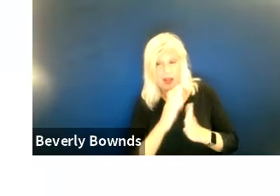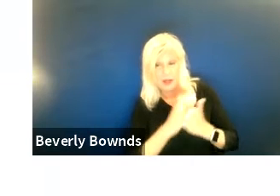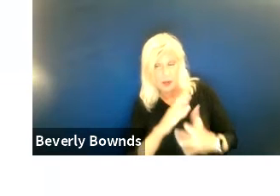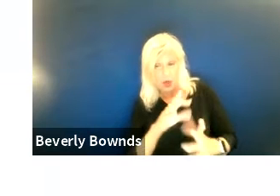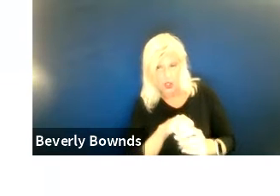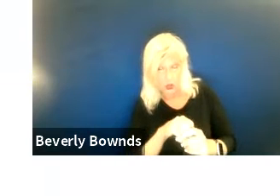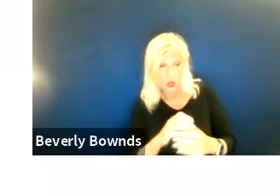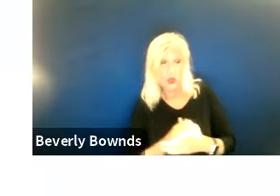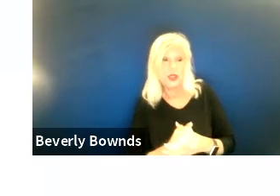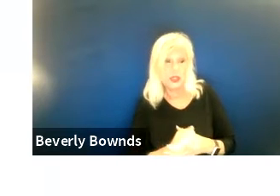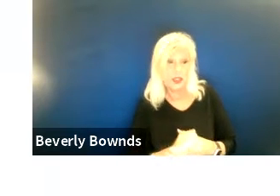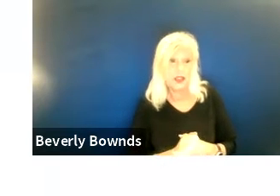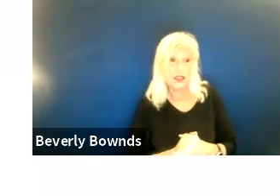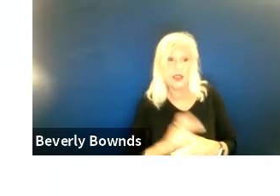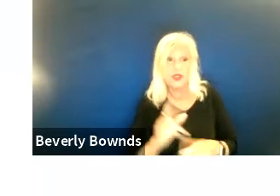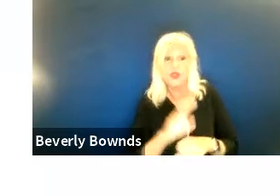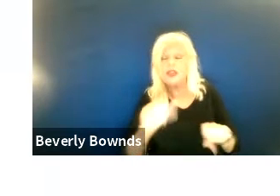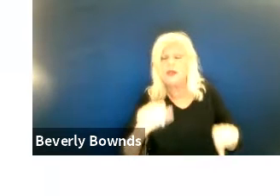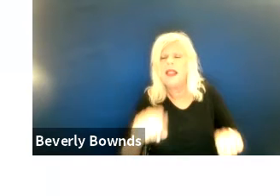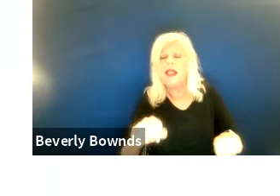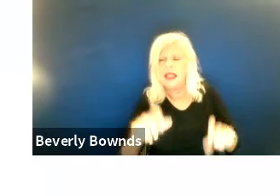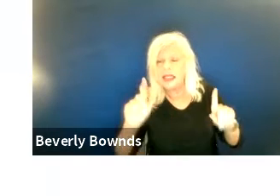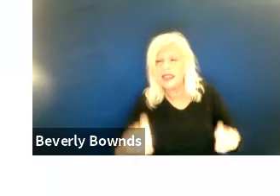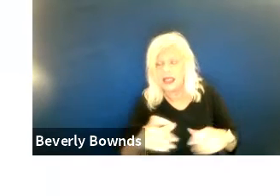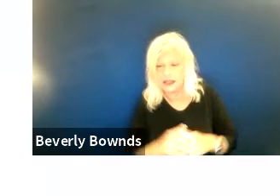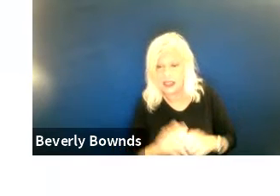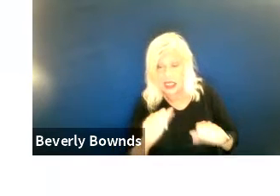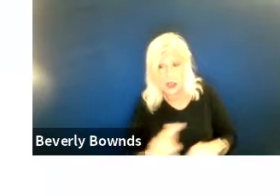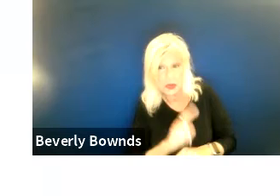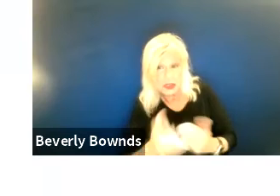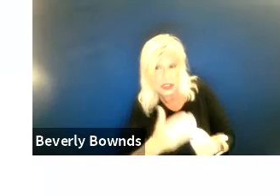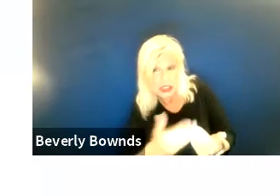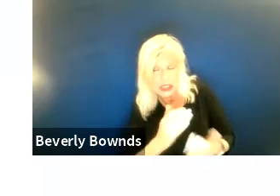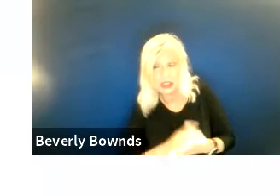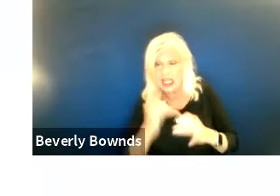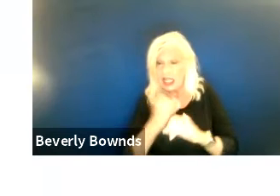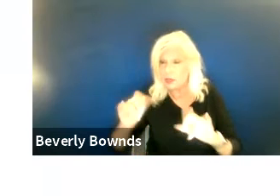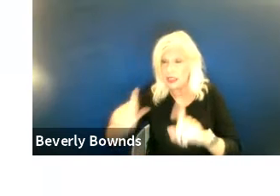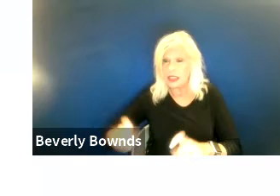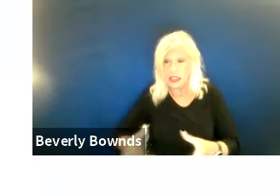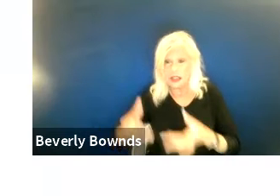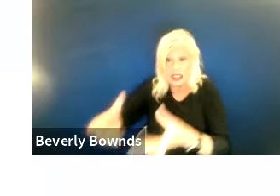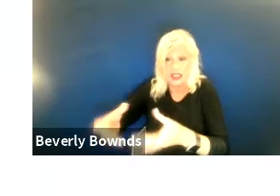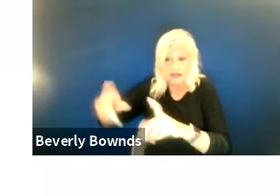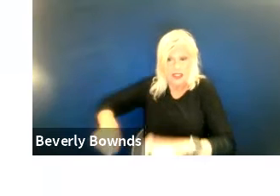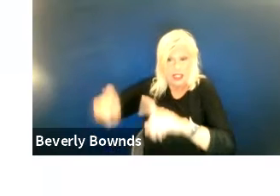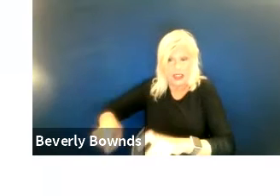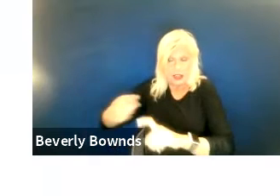an usability testing phase. Usability testing was done independently by a